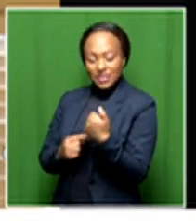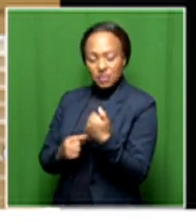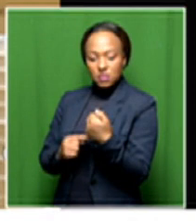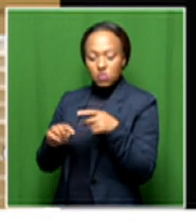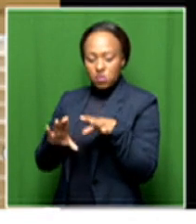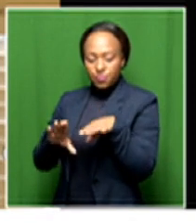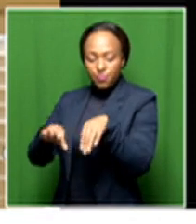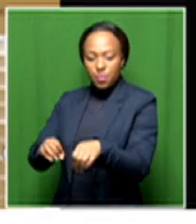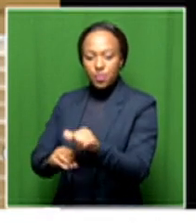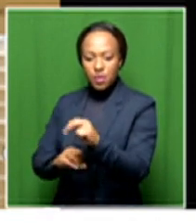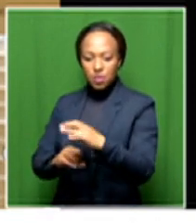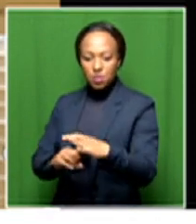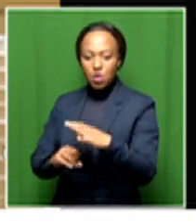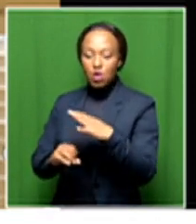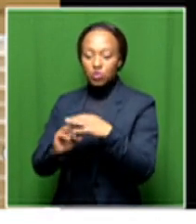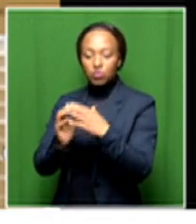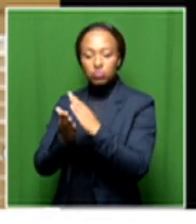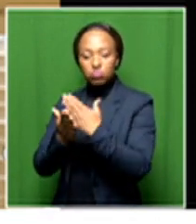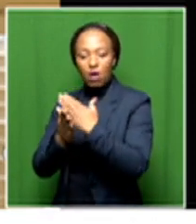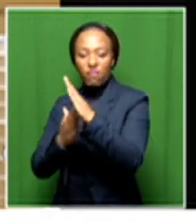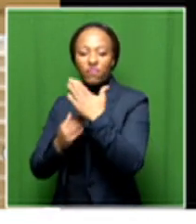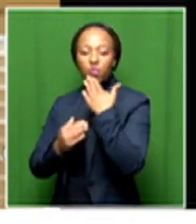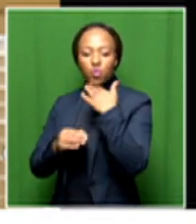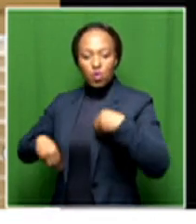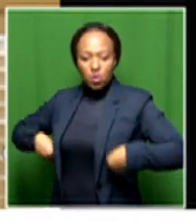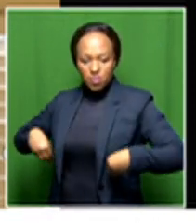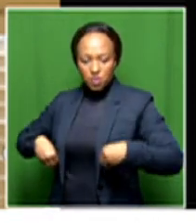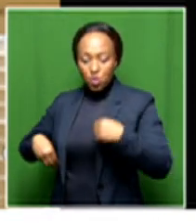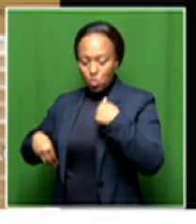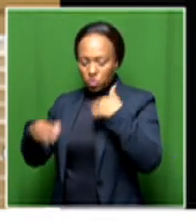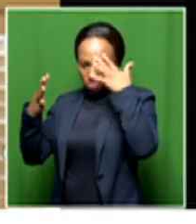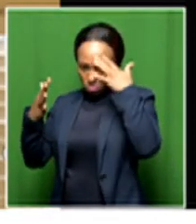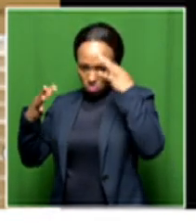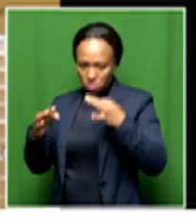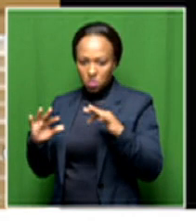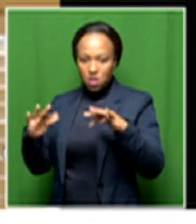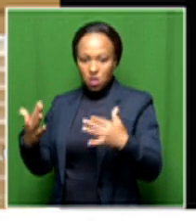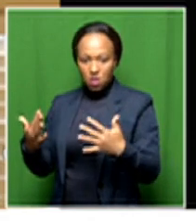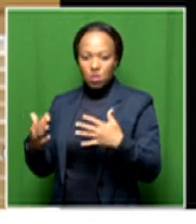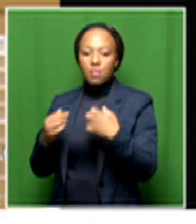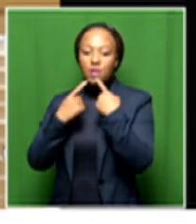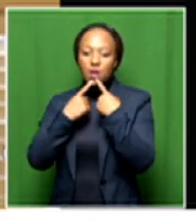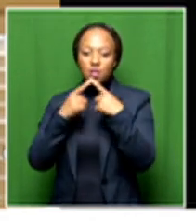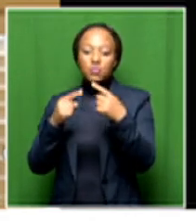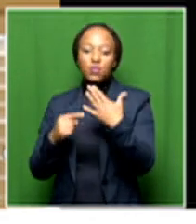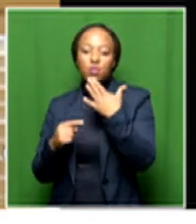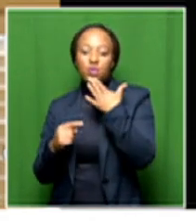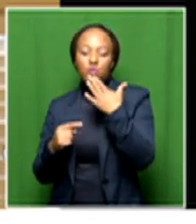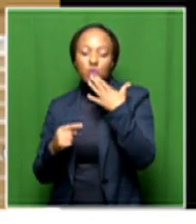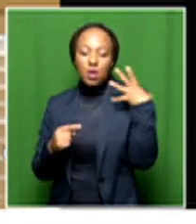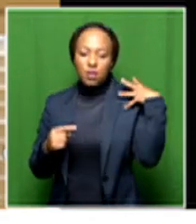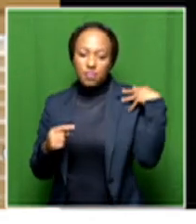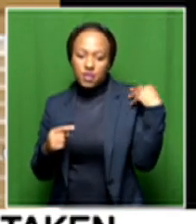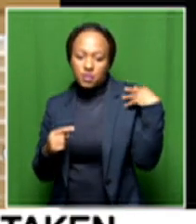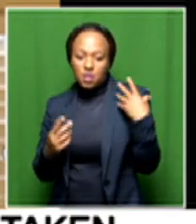deal with the perception of corruption, which is so we decided as a province, before actually even the announcement by the Minister of Finance, that